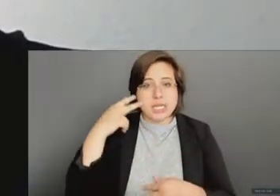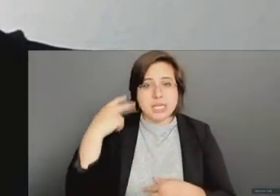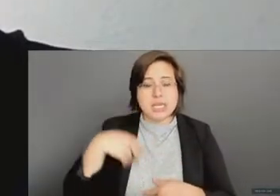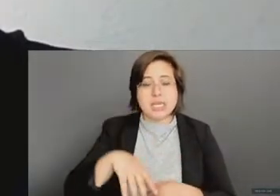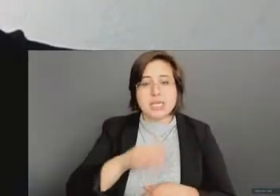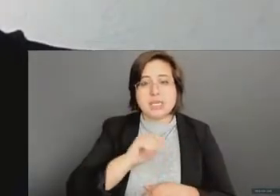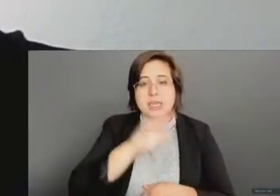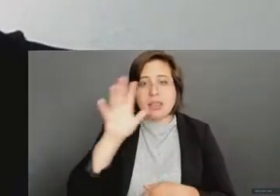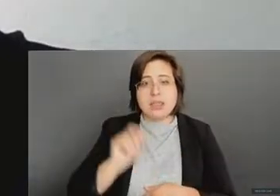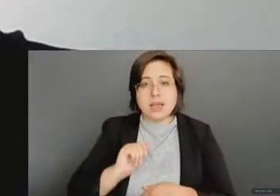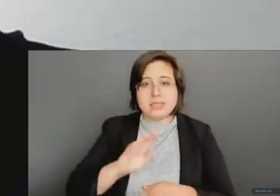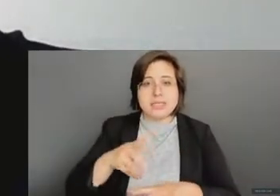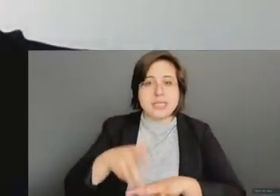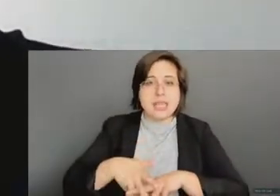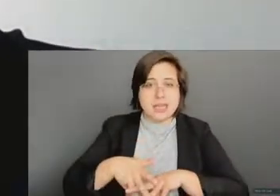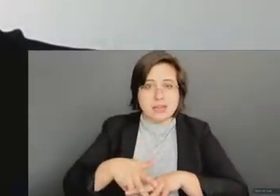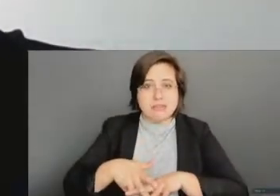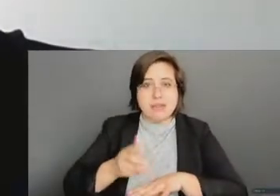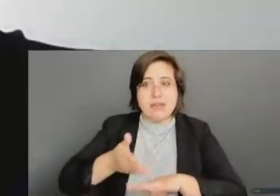right after promote,